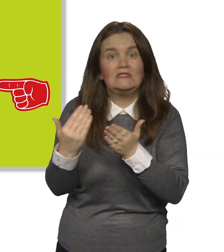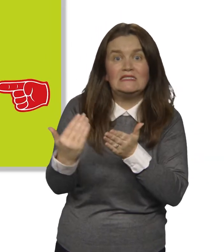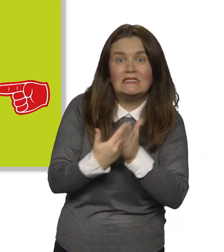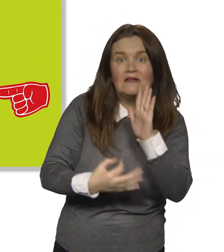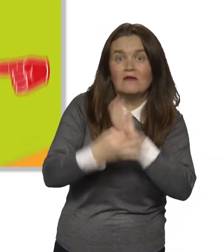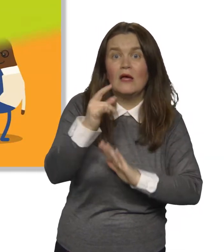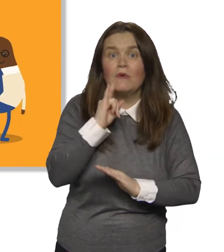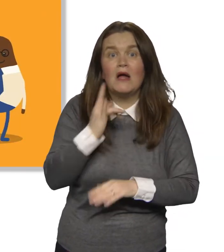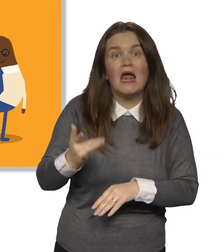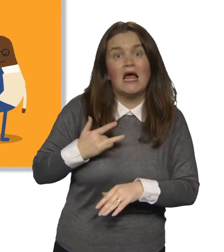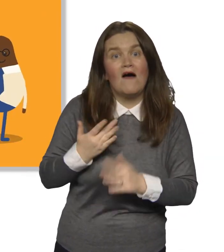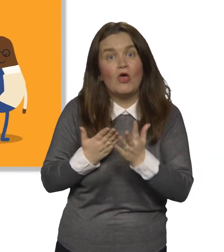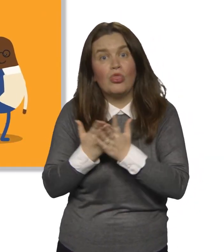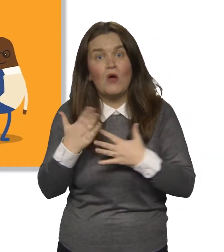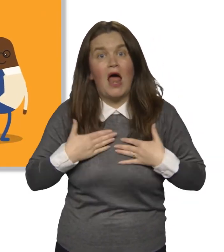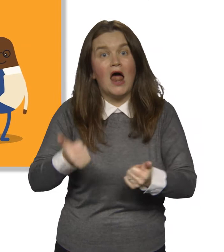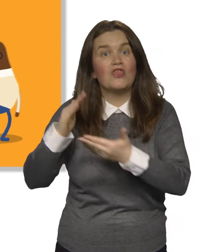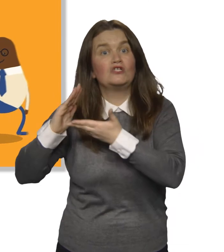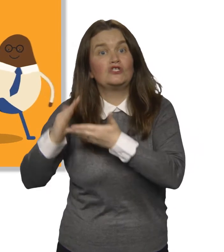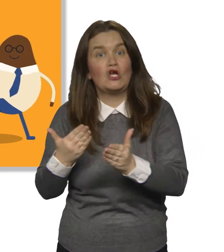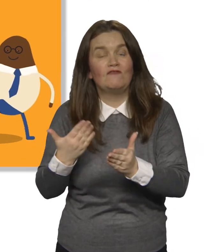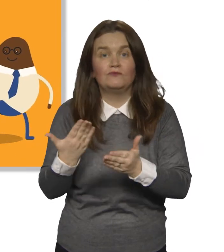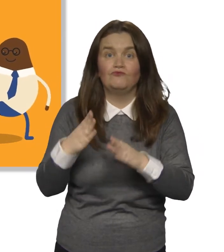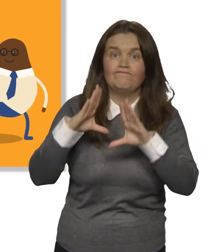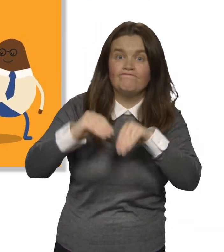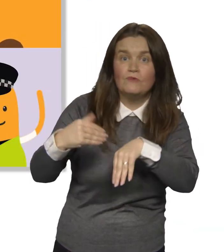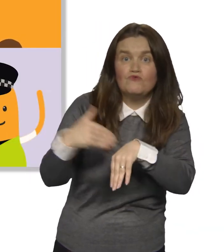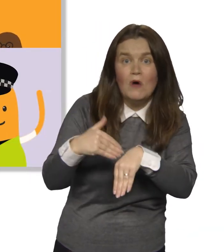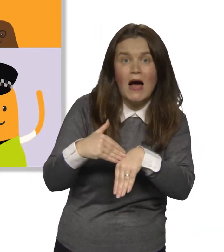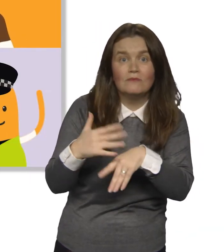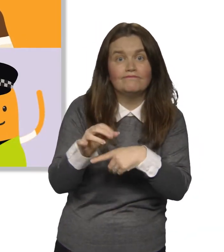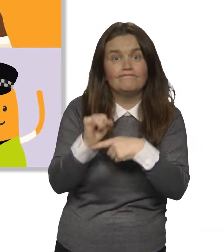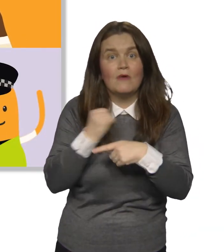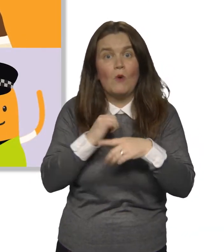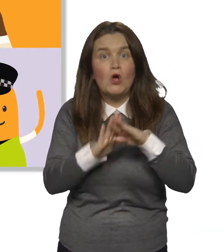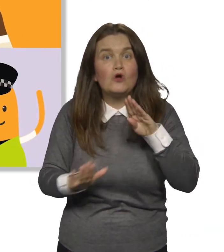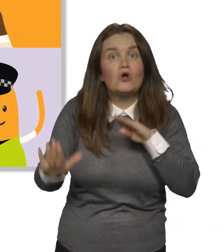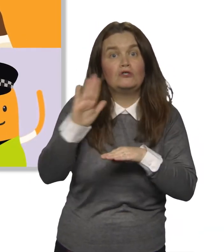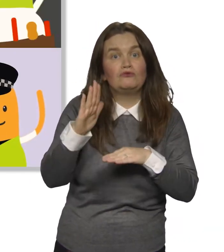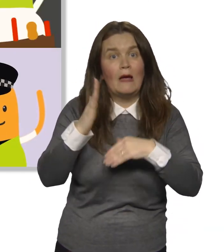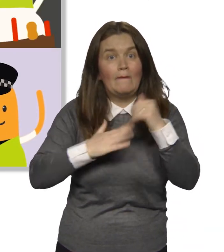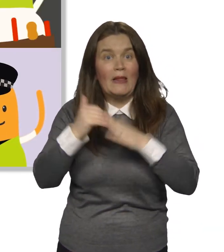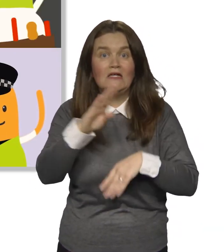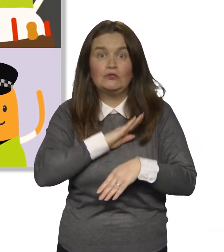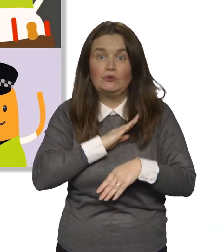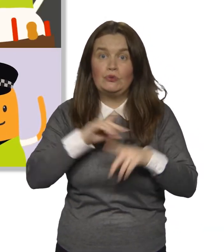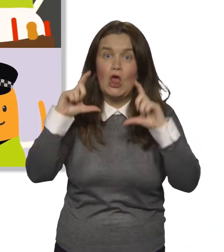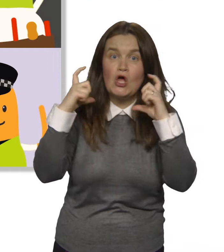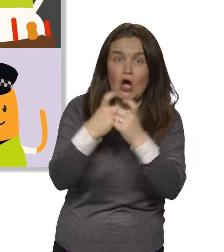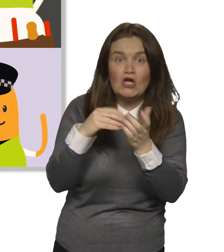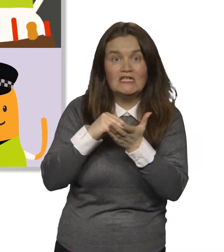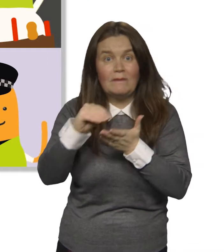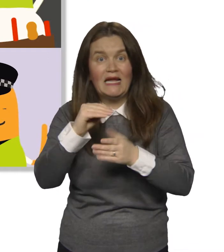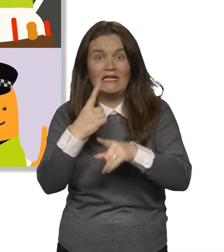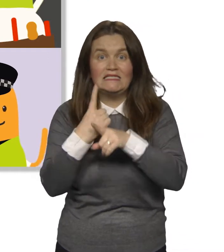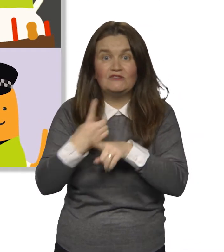uses this money to save and improve people's lives through the health service, fight crime and defend our country, build schools and colleges and pay